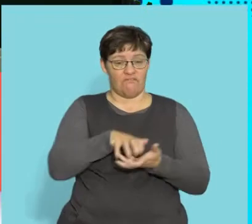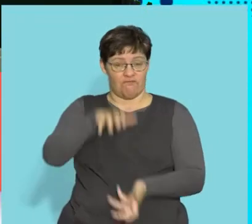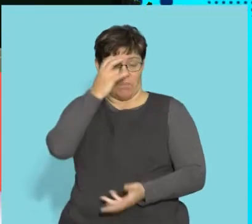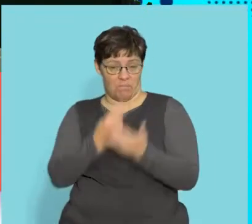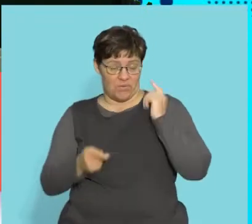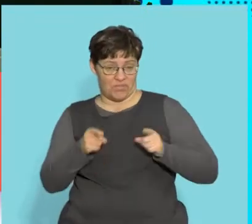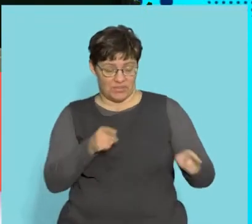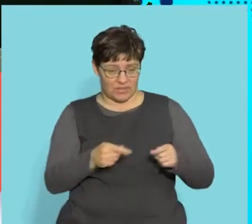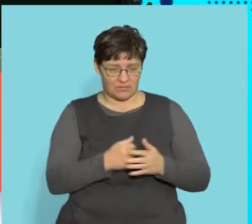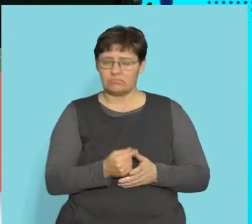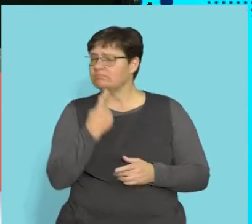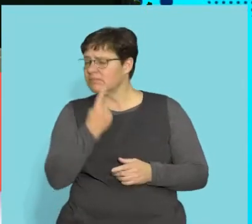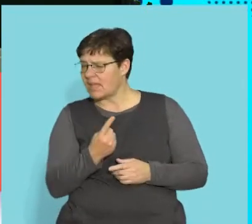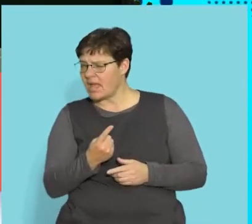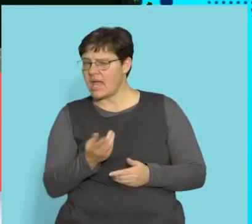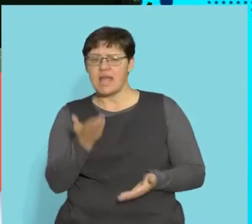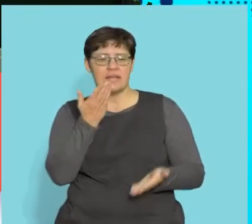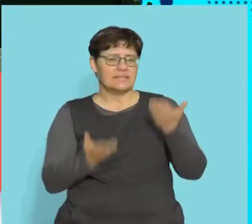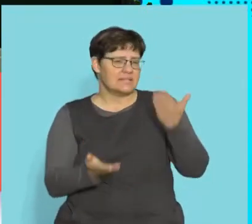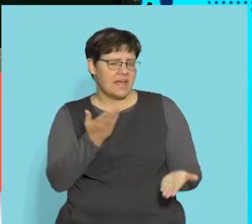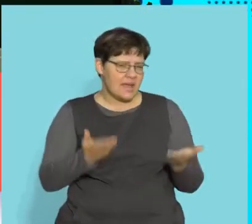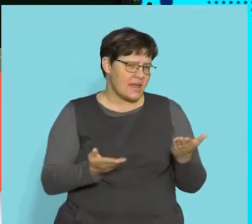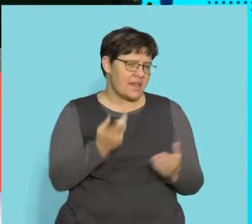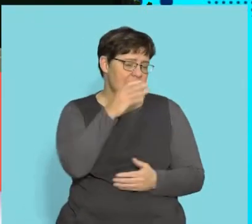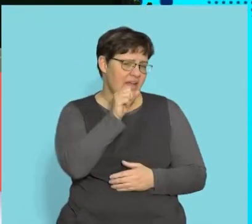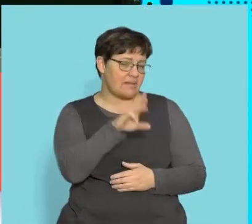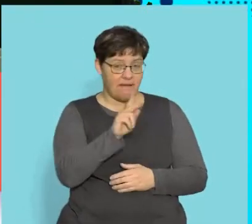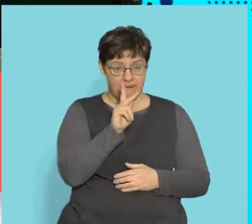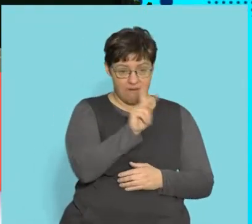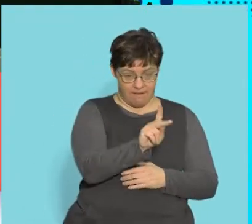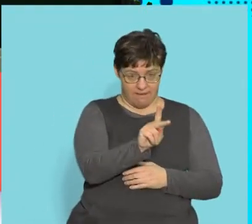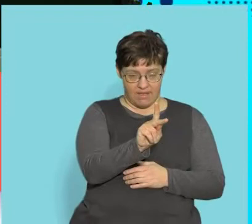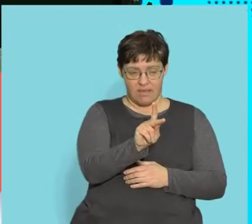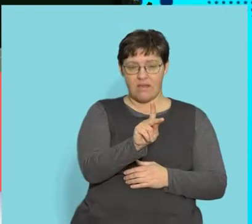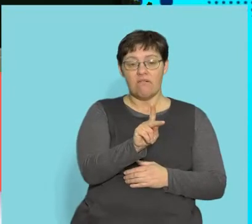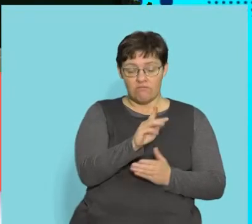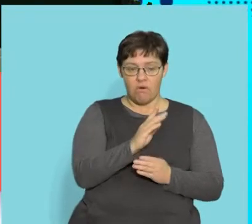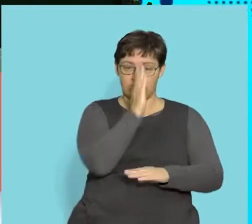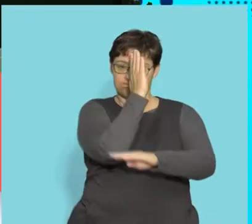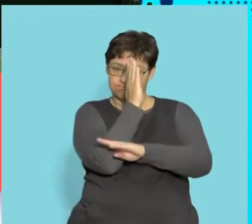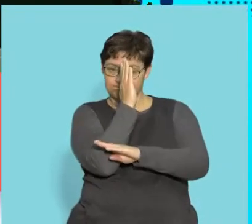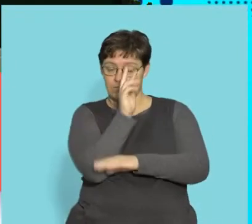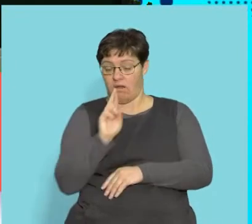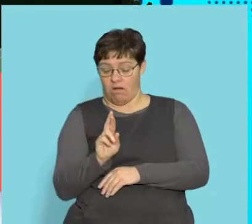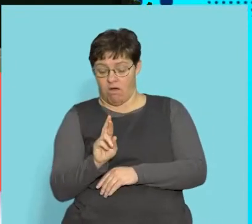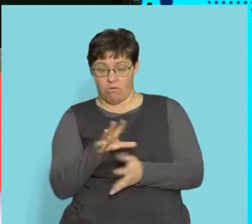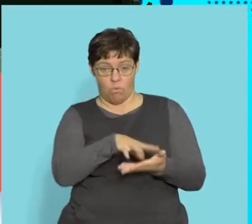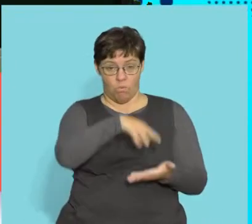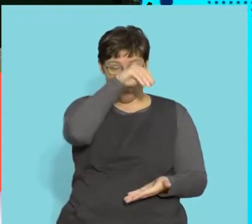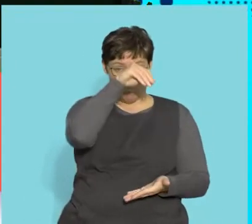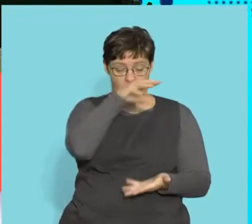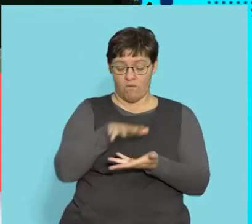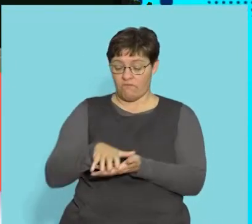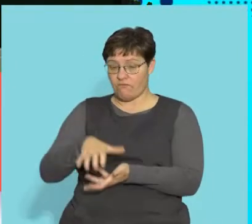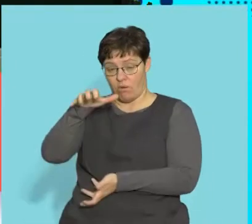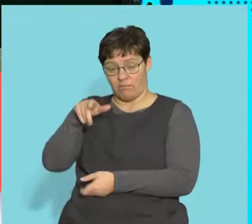predicted that if I've introduced a scale factor of k to the height and the radius of a cone,